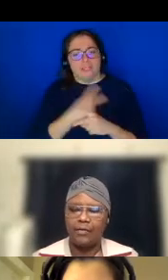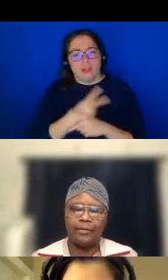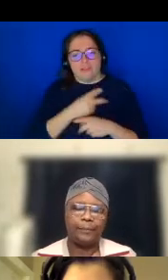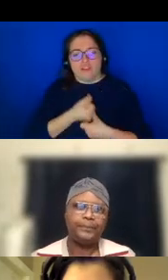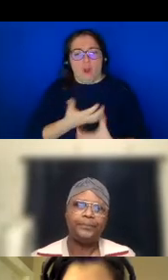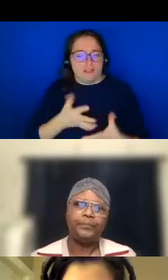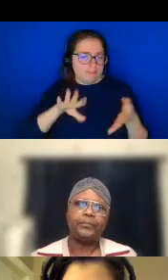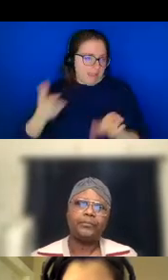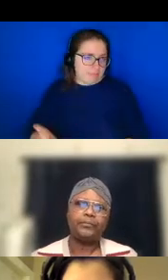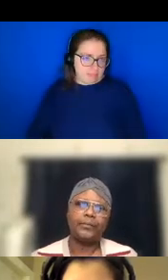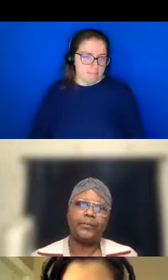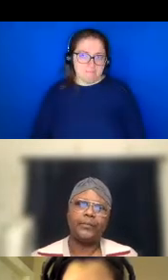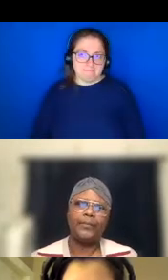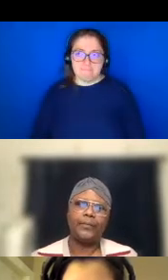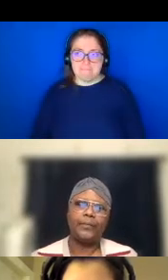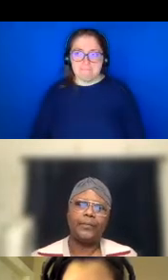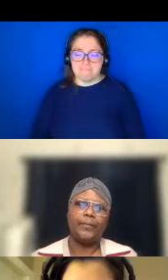death.